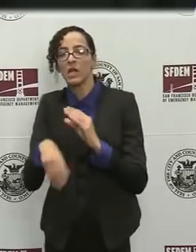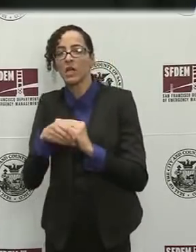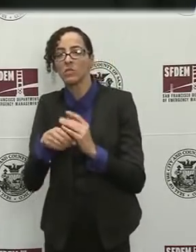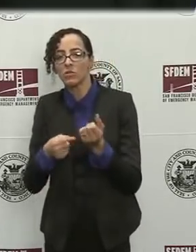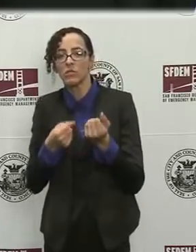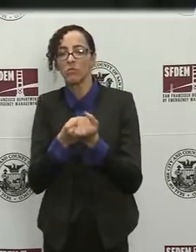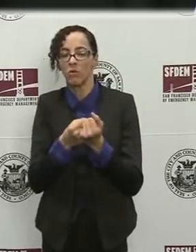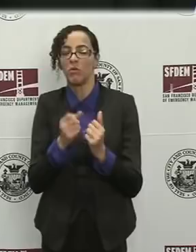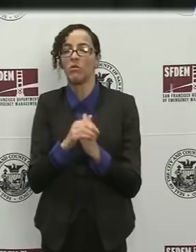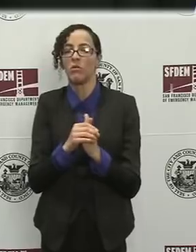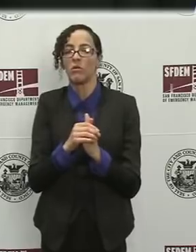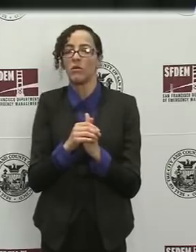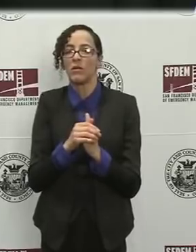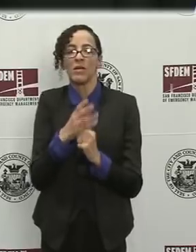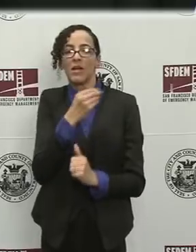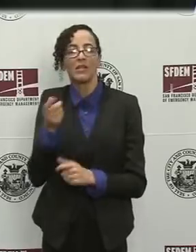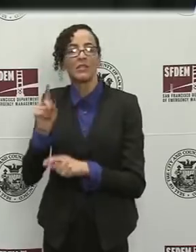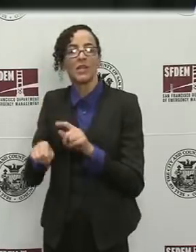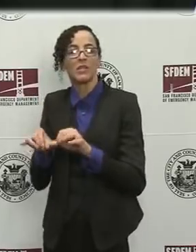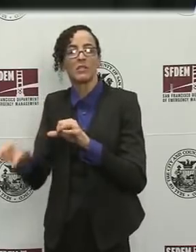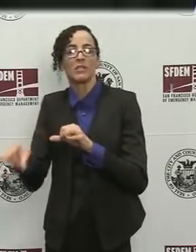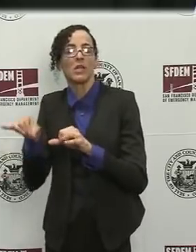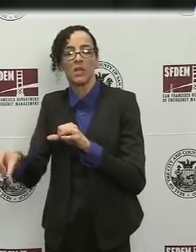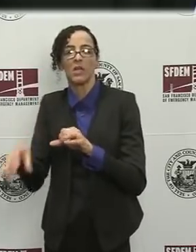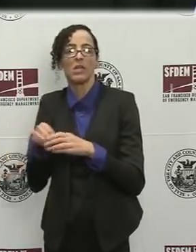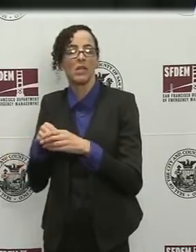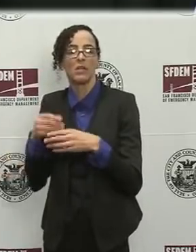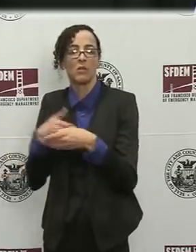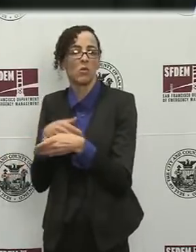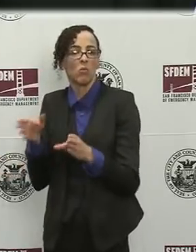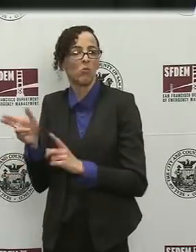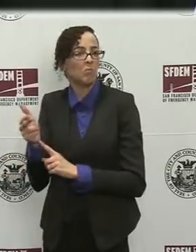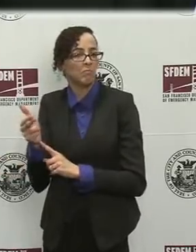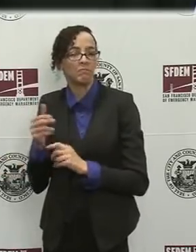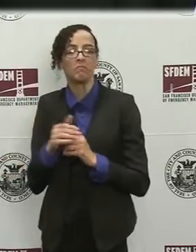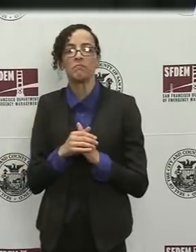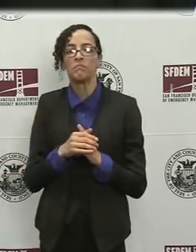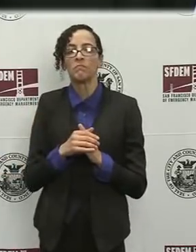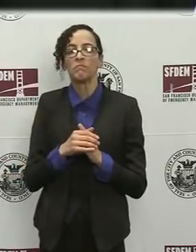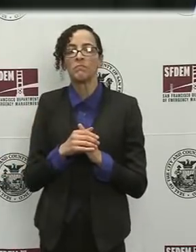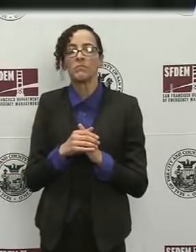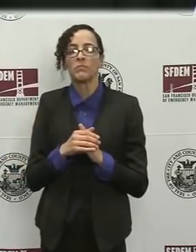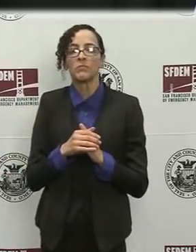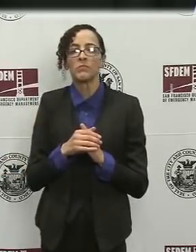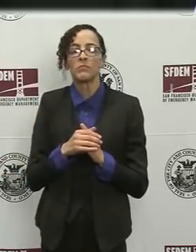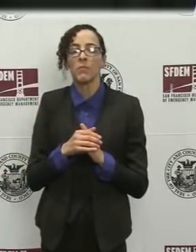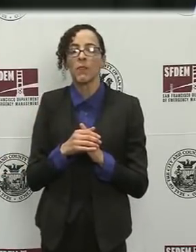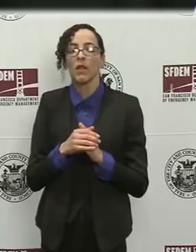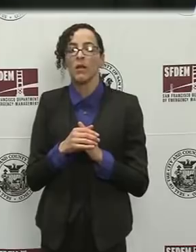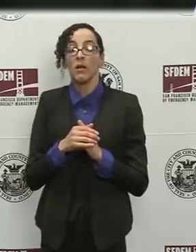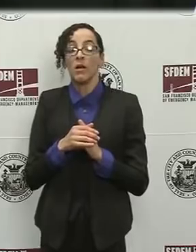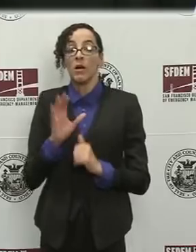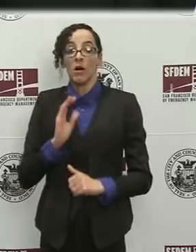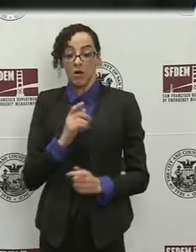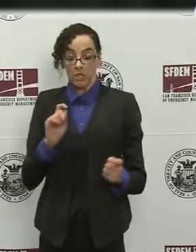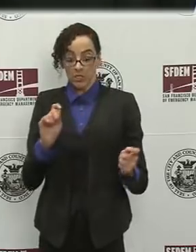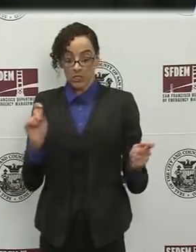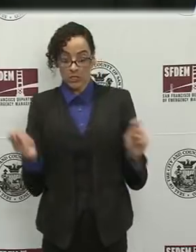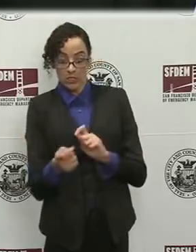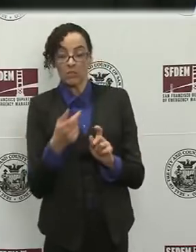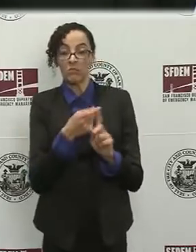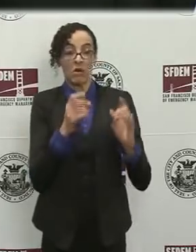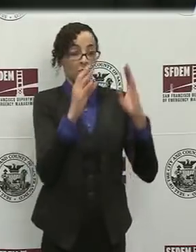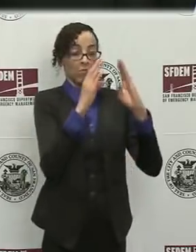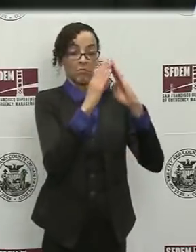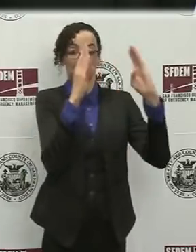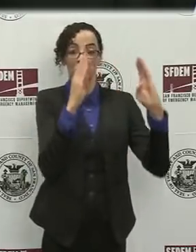room. The lead on our movement out of the shelter system into hotels, as well as the identification